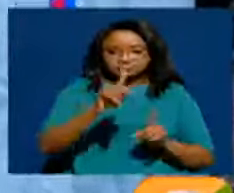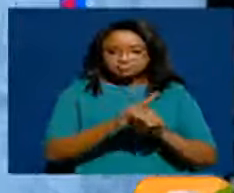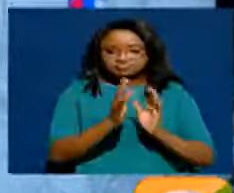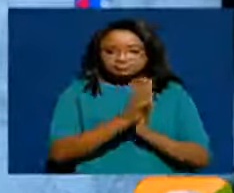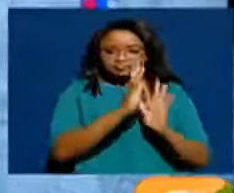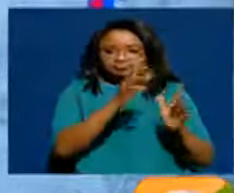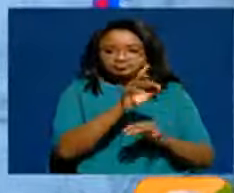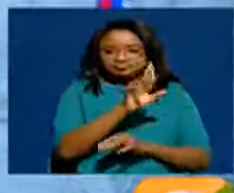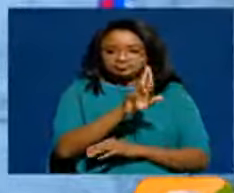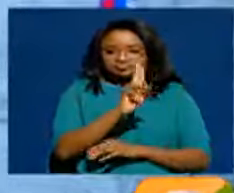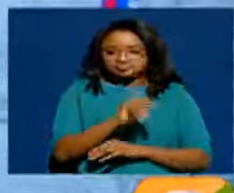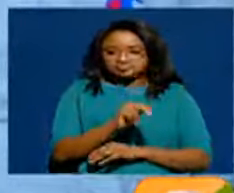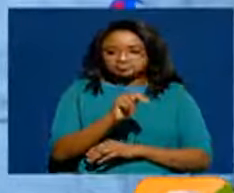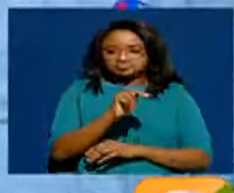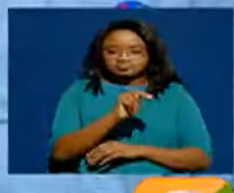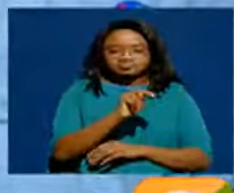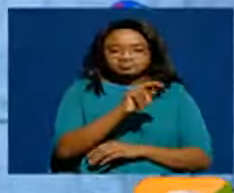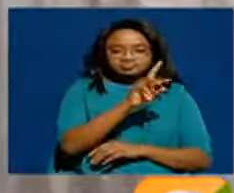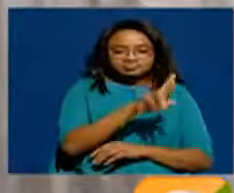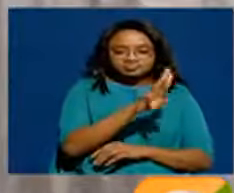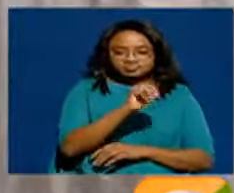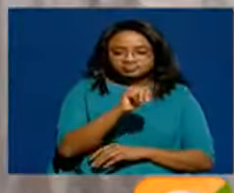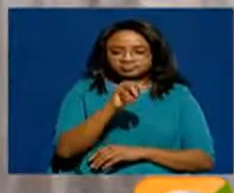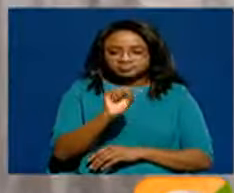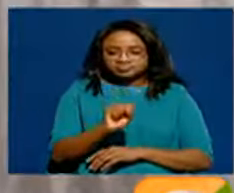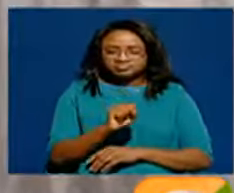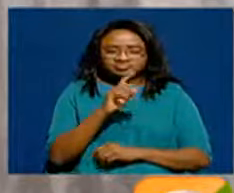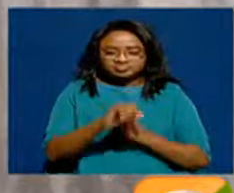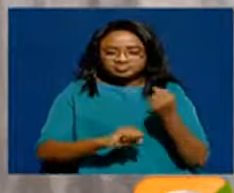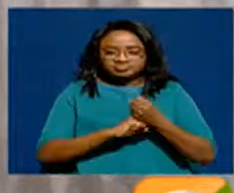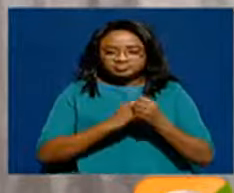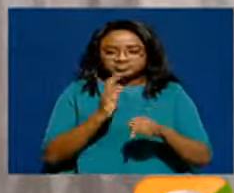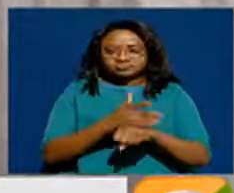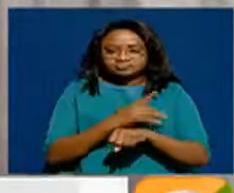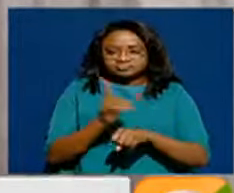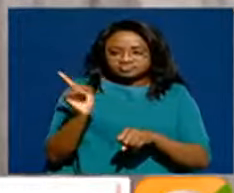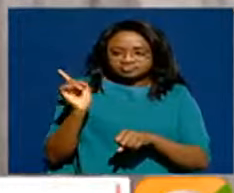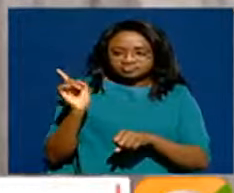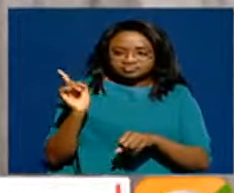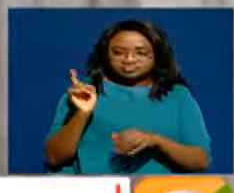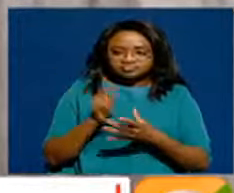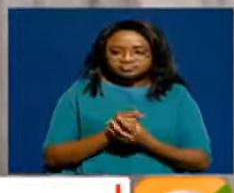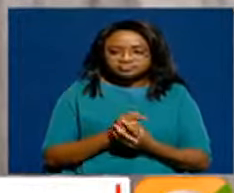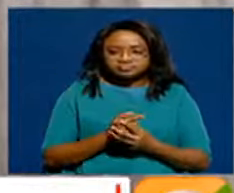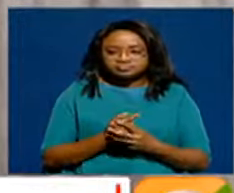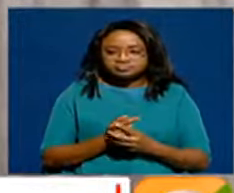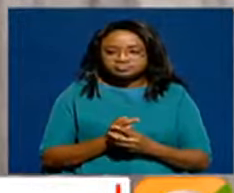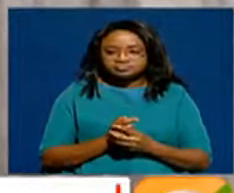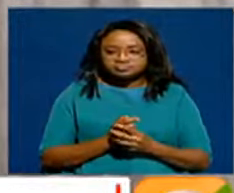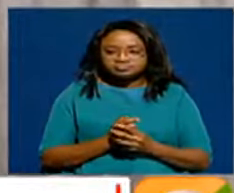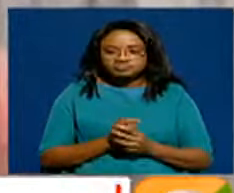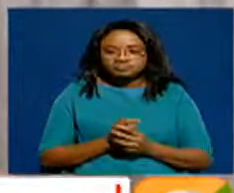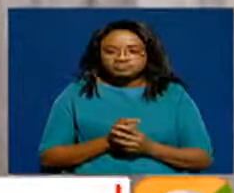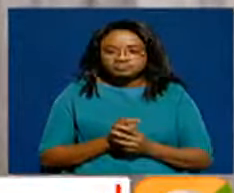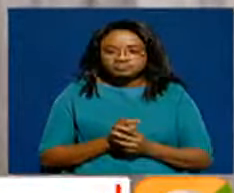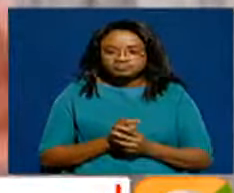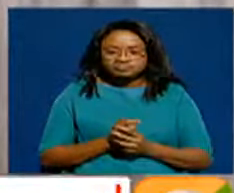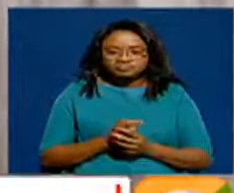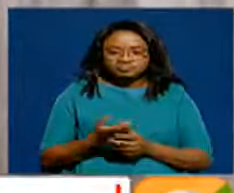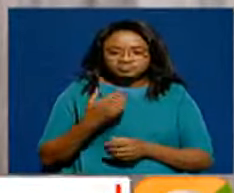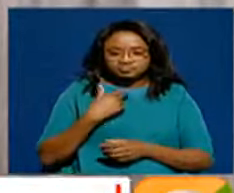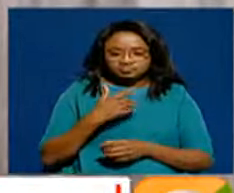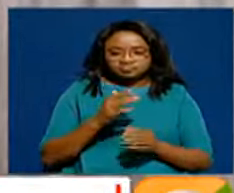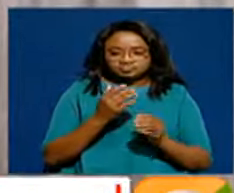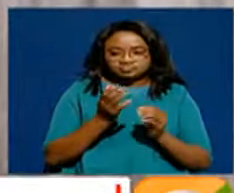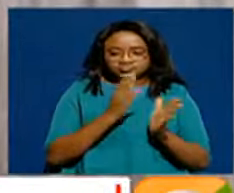Services' efforts in supporting artists in the country. Kuna album pia tumetoa. Tulikuwa tuna unveil pamoja na hii